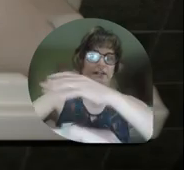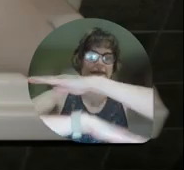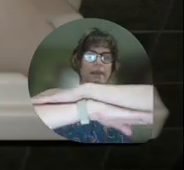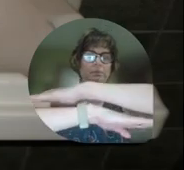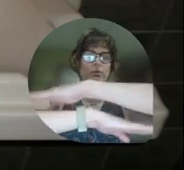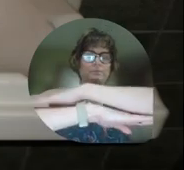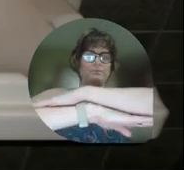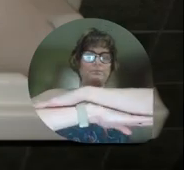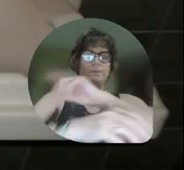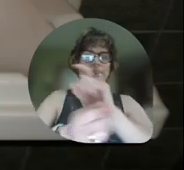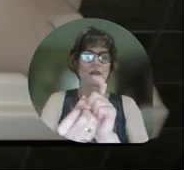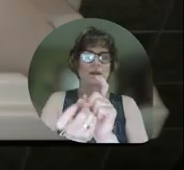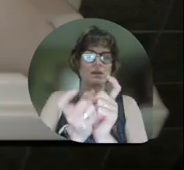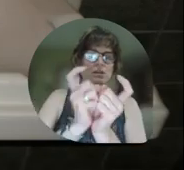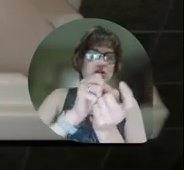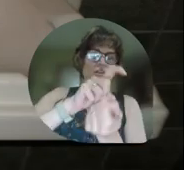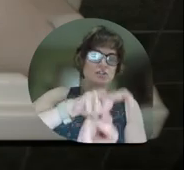Changing table.